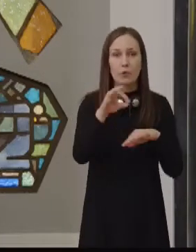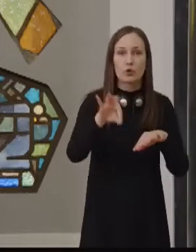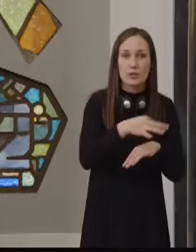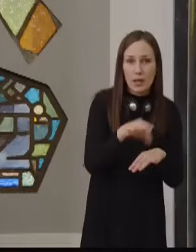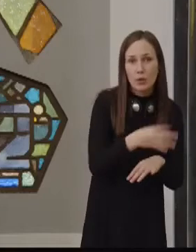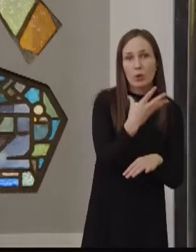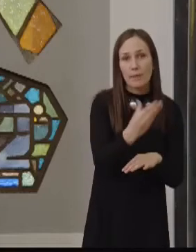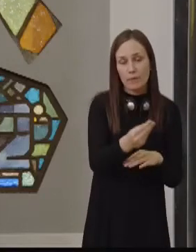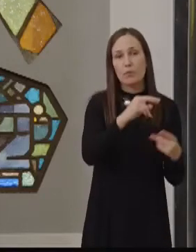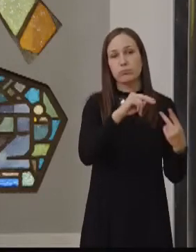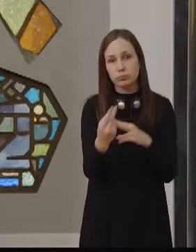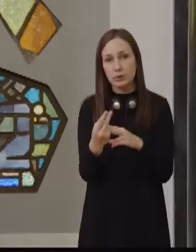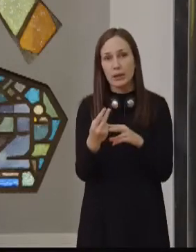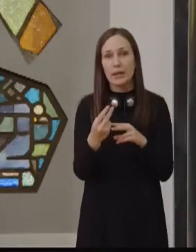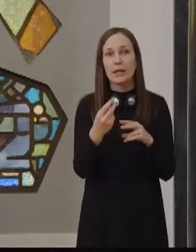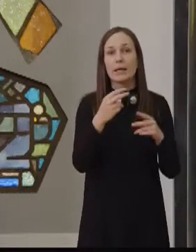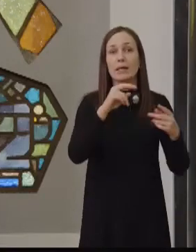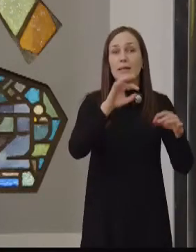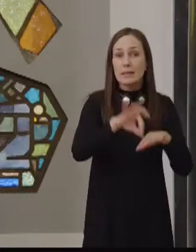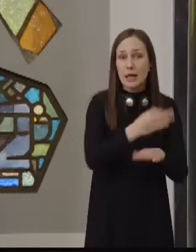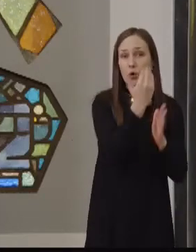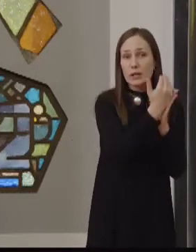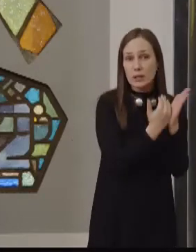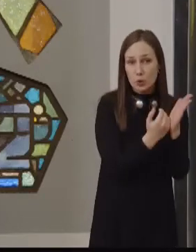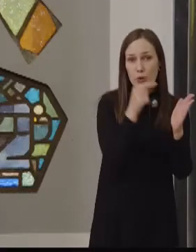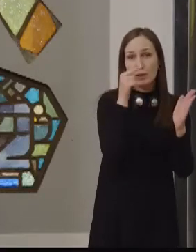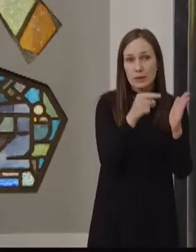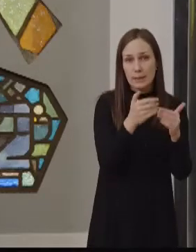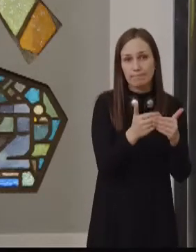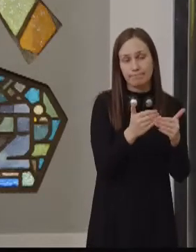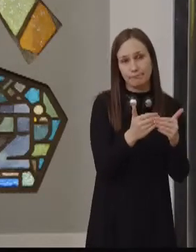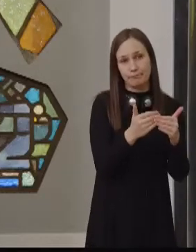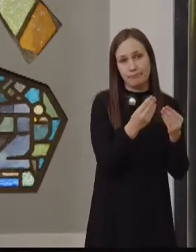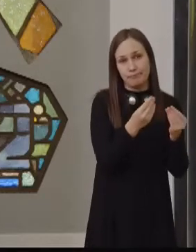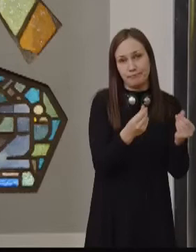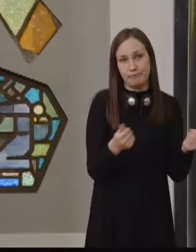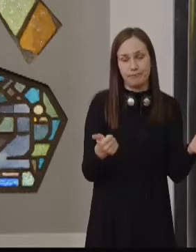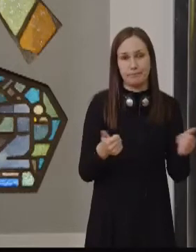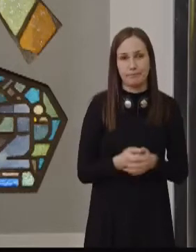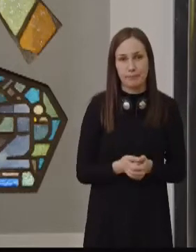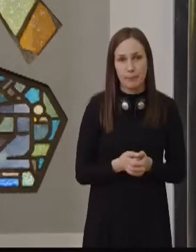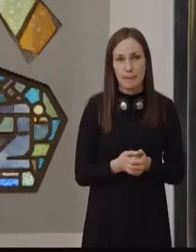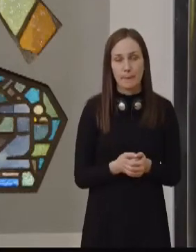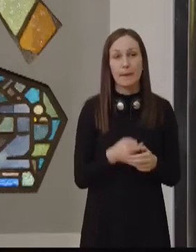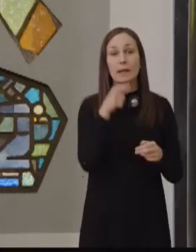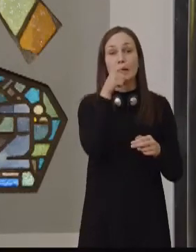So currently, partnership is competing with marriage. It seems